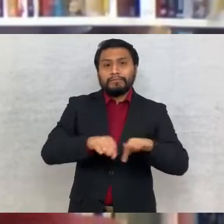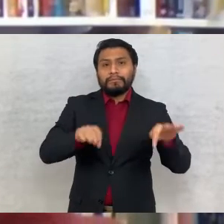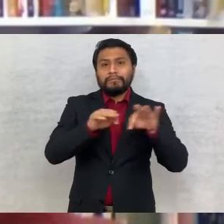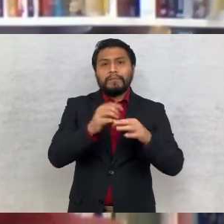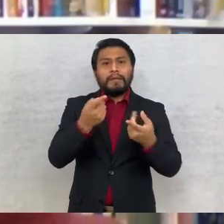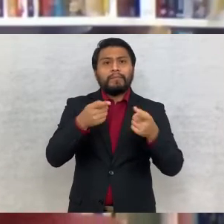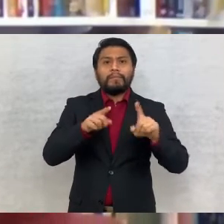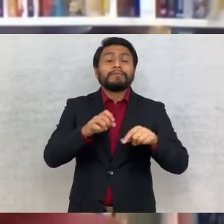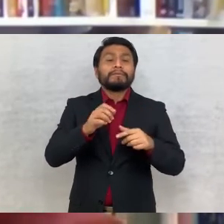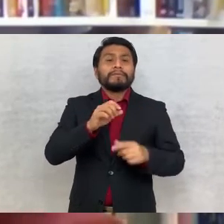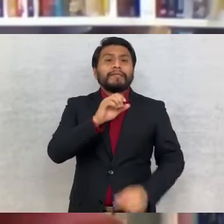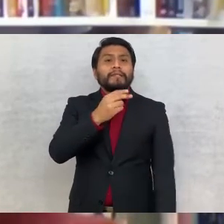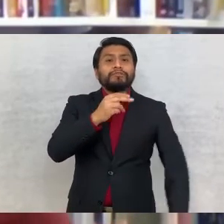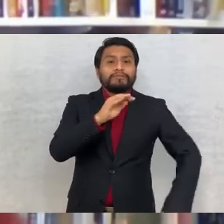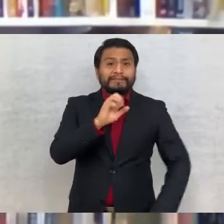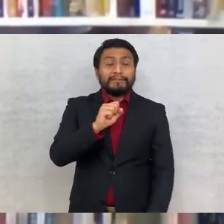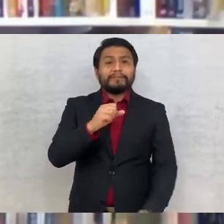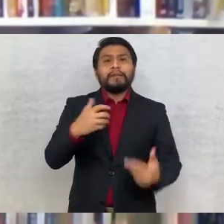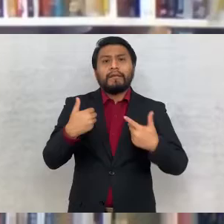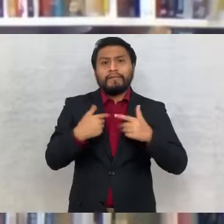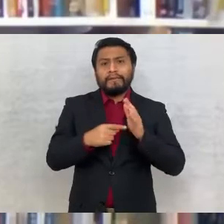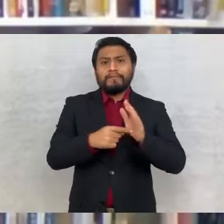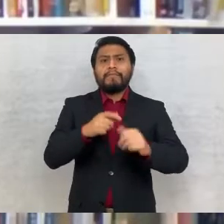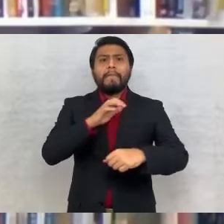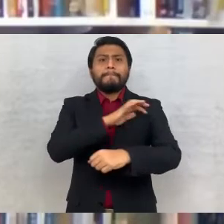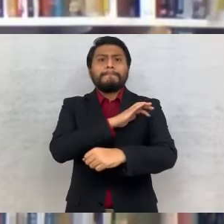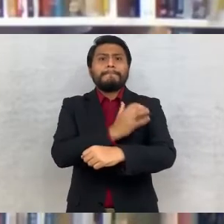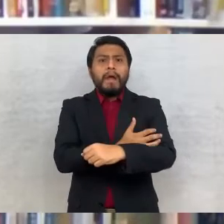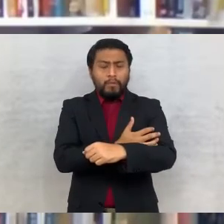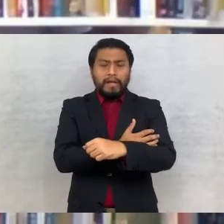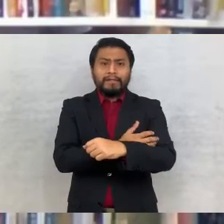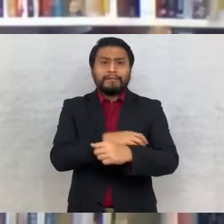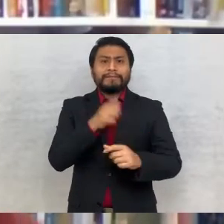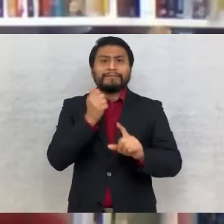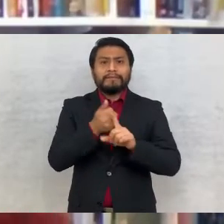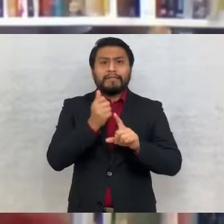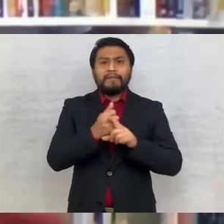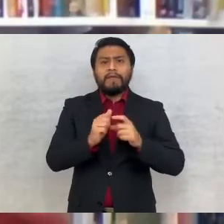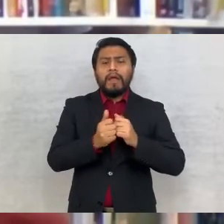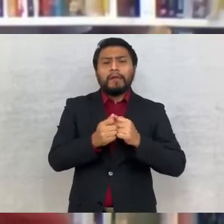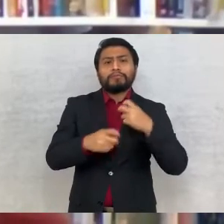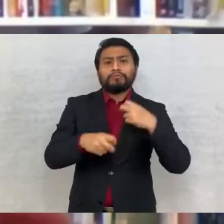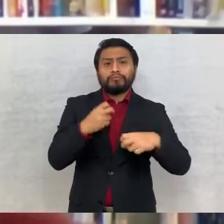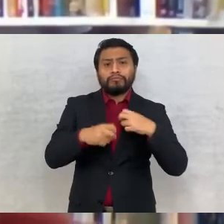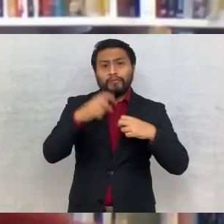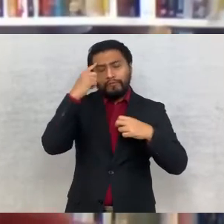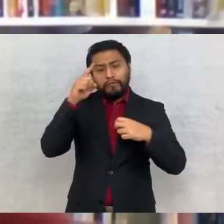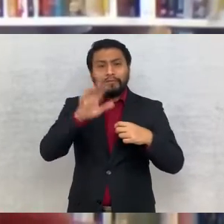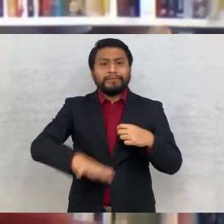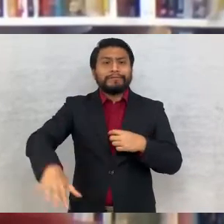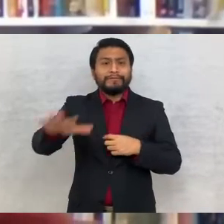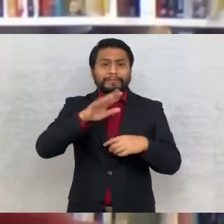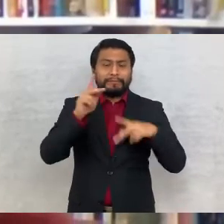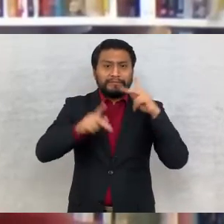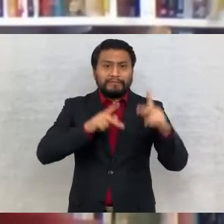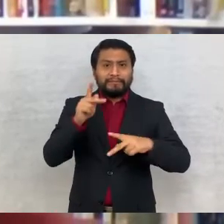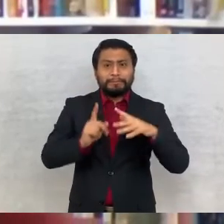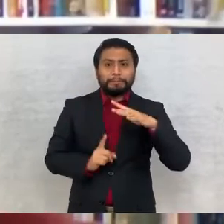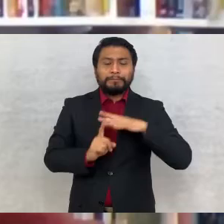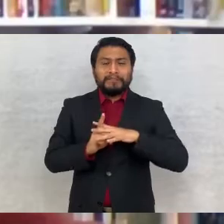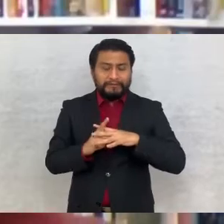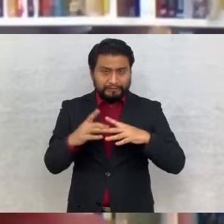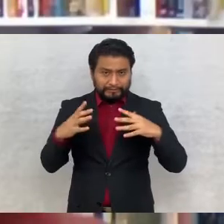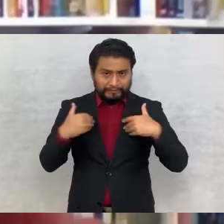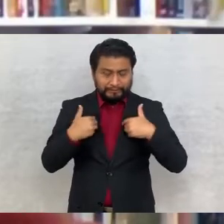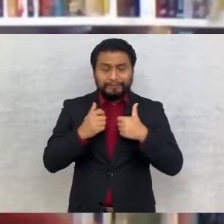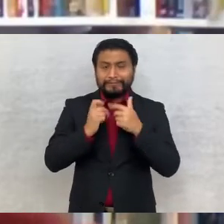highlighting a few things about eugenics. On the one hand, it is an expression of power that manifests itself as a problem that concerns the society